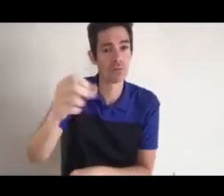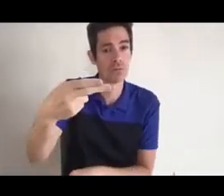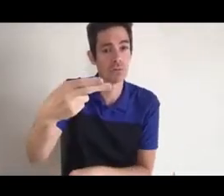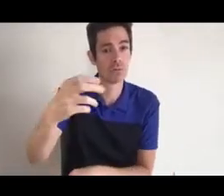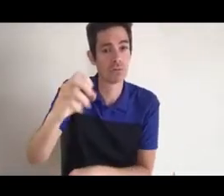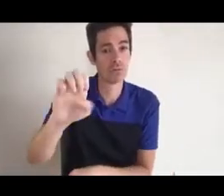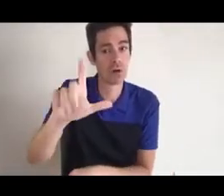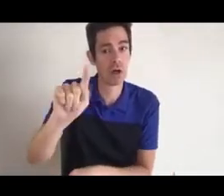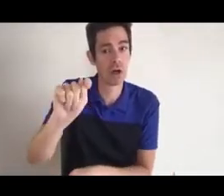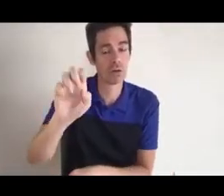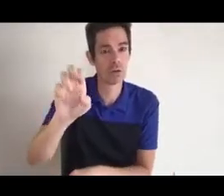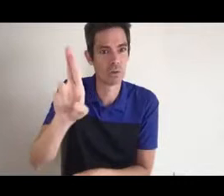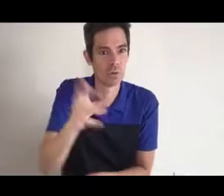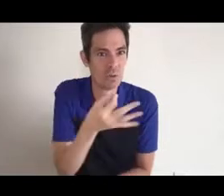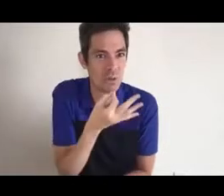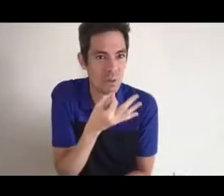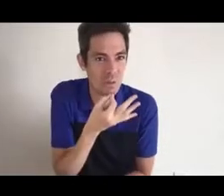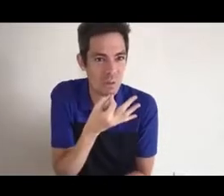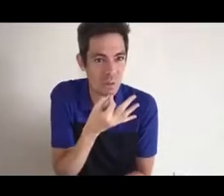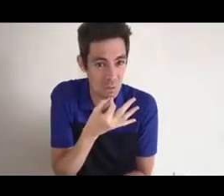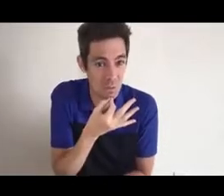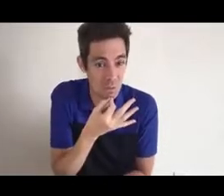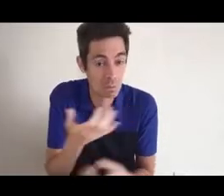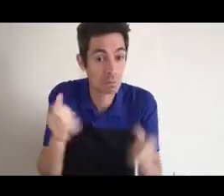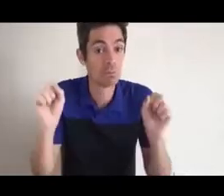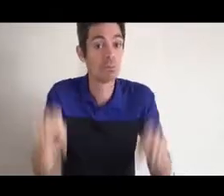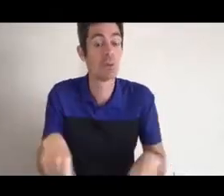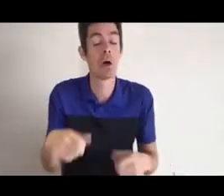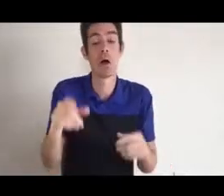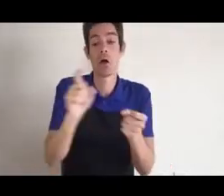dog from the shelter soon.